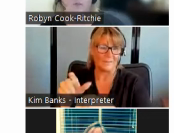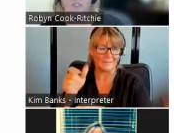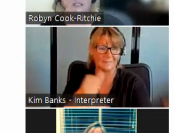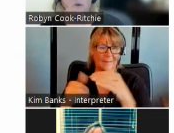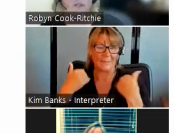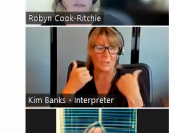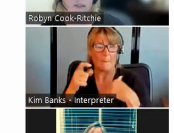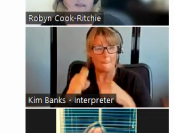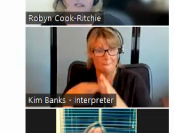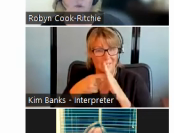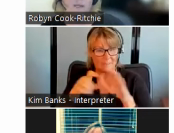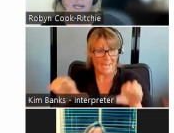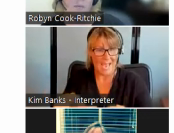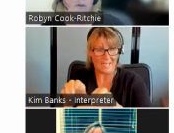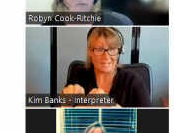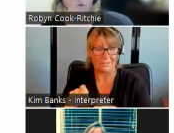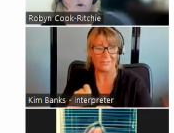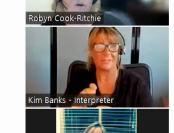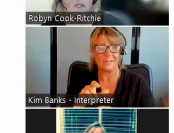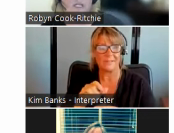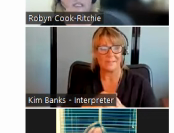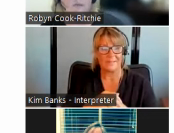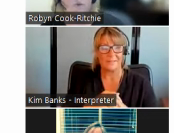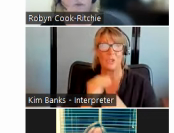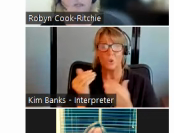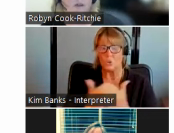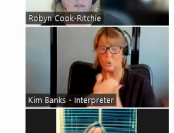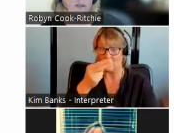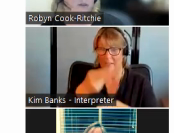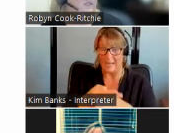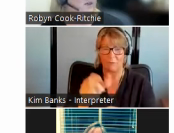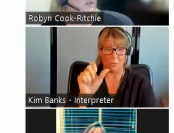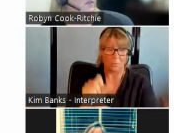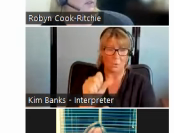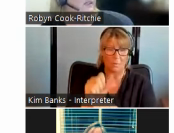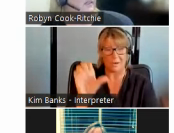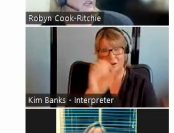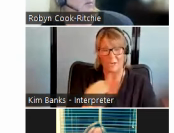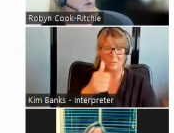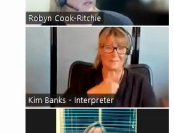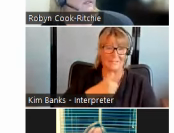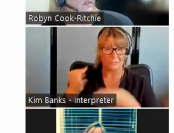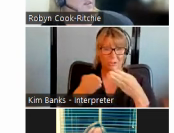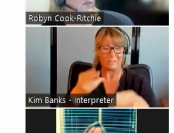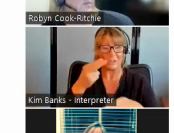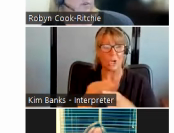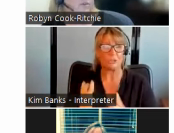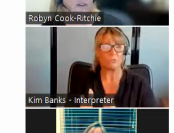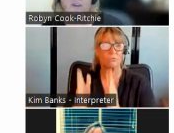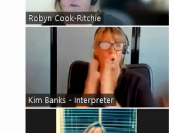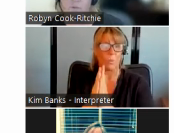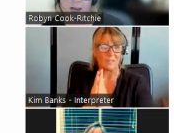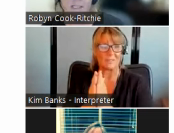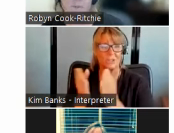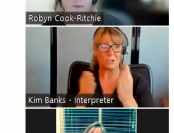And Barb just noted that the new name for Employment Ontario Self-Service is the Request a Service